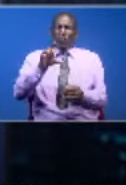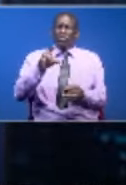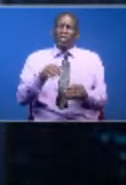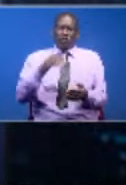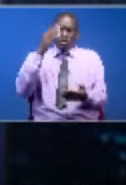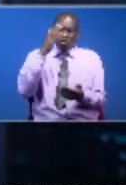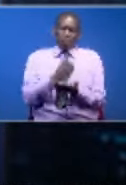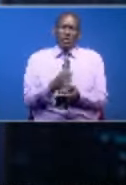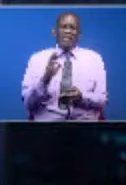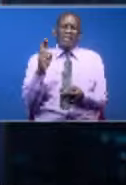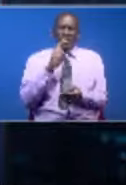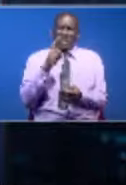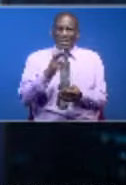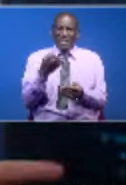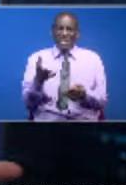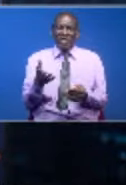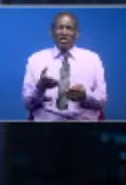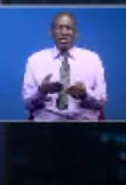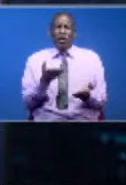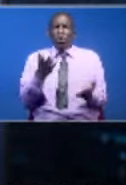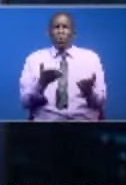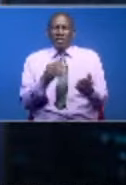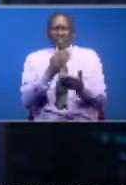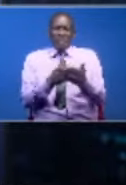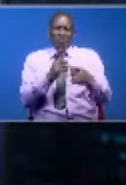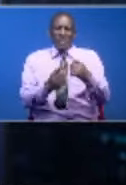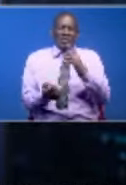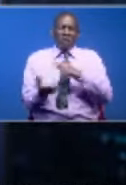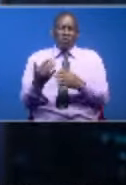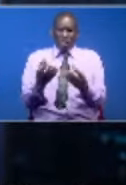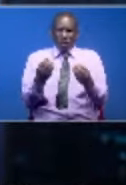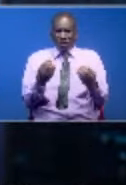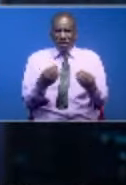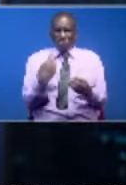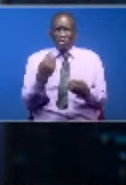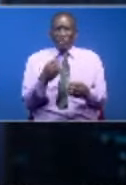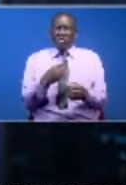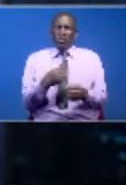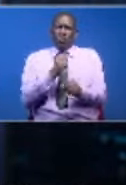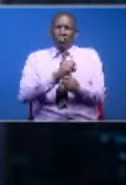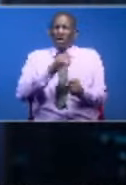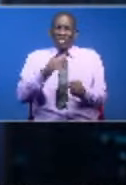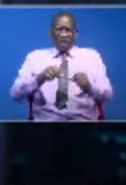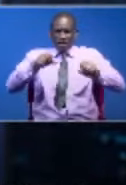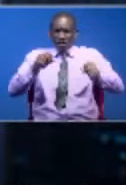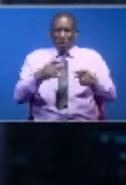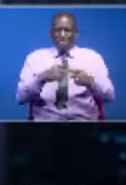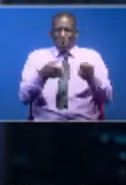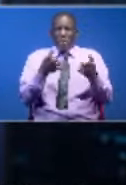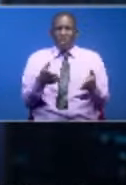instruments. Whereas perhaps some years ago, it would be easier to just do some other deal. But now we are